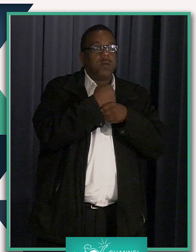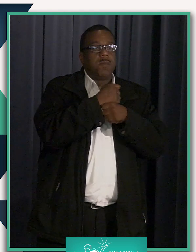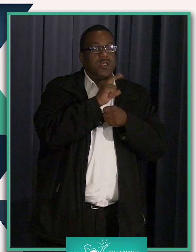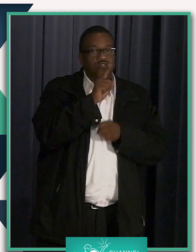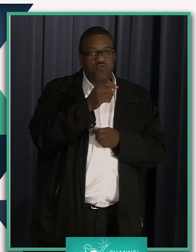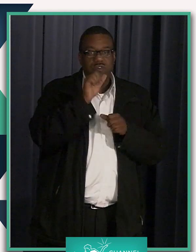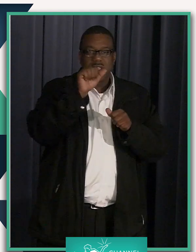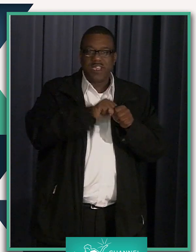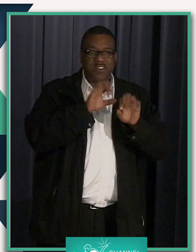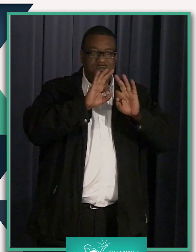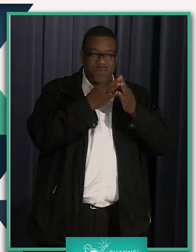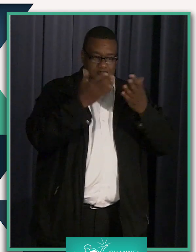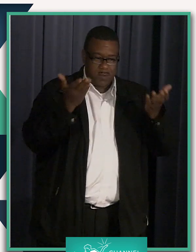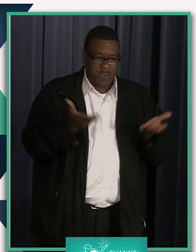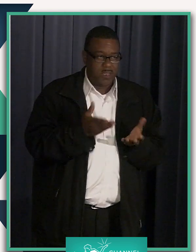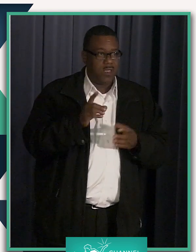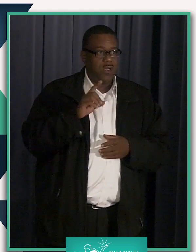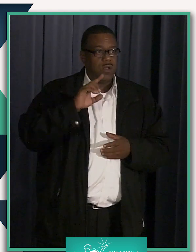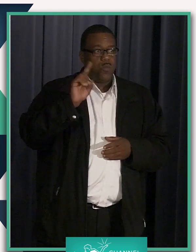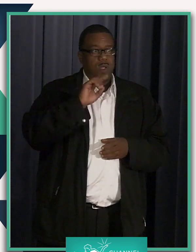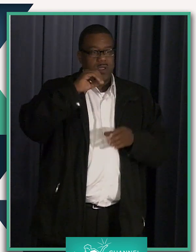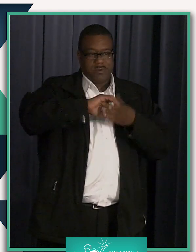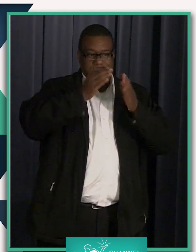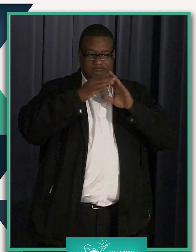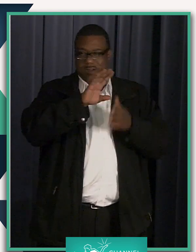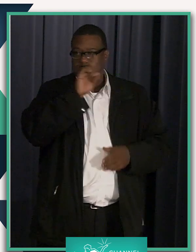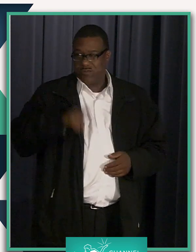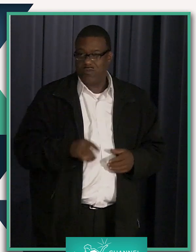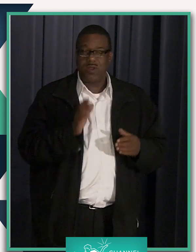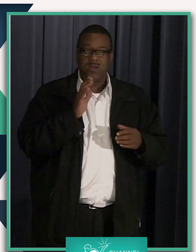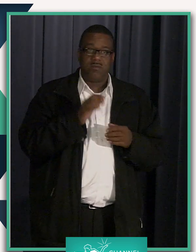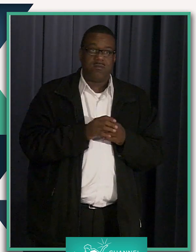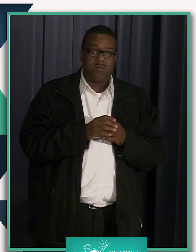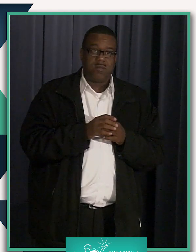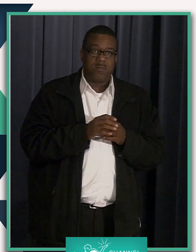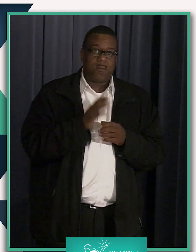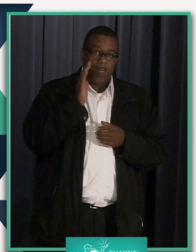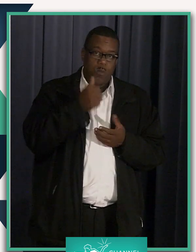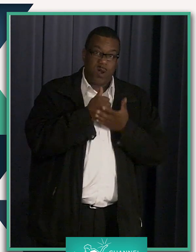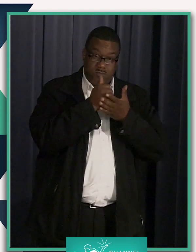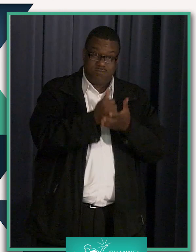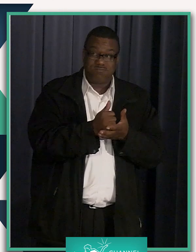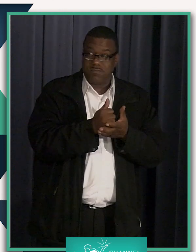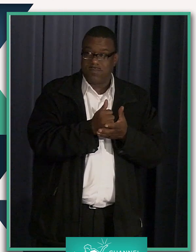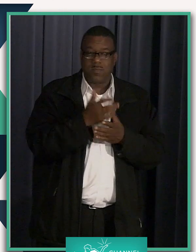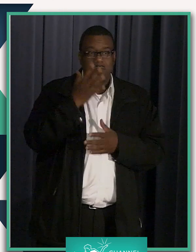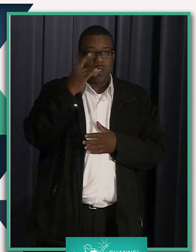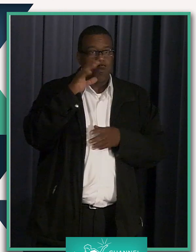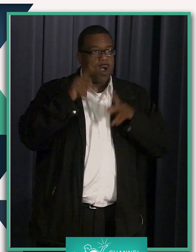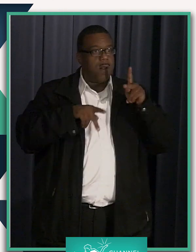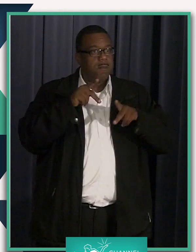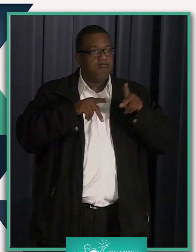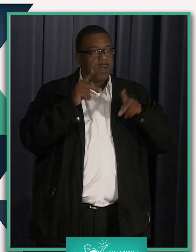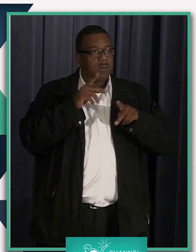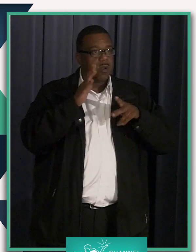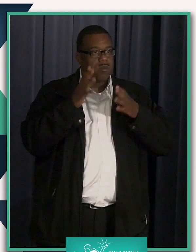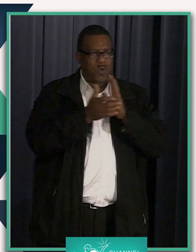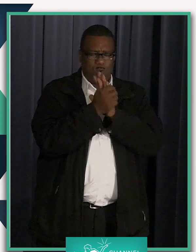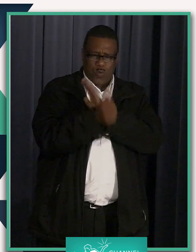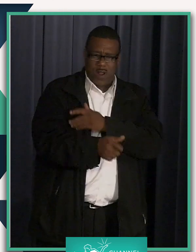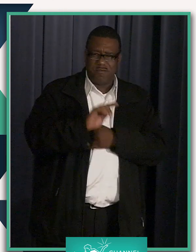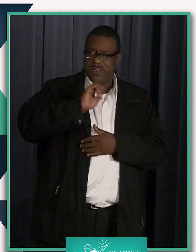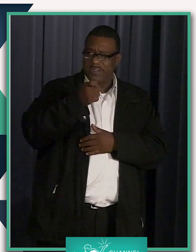city has just as good a CPA working for you, and that's what these folks are doing. They're getting qualified